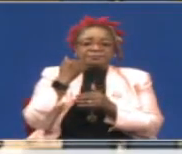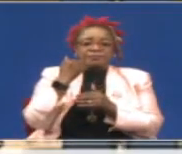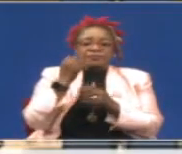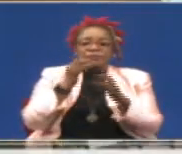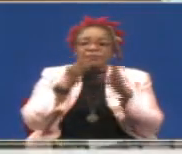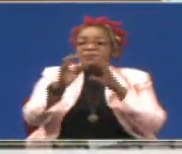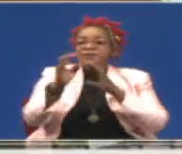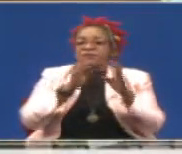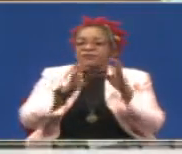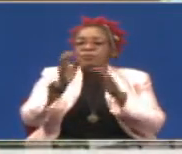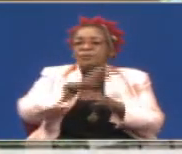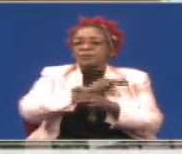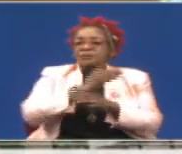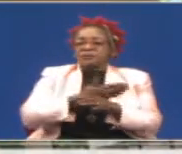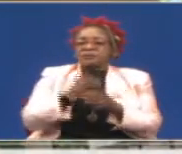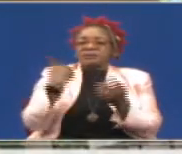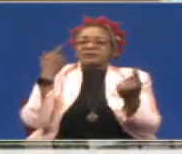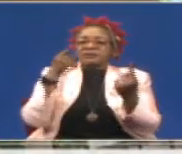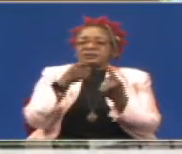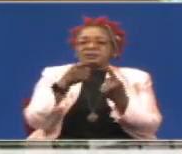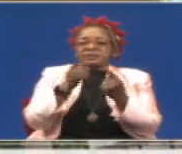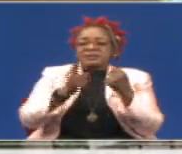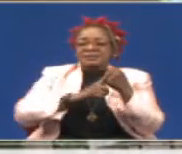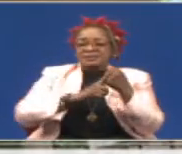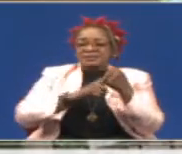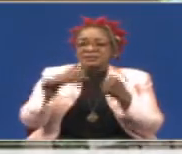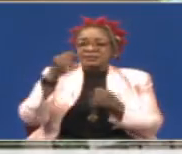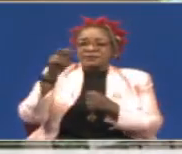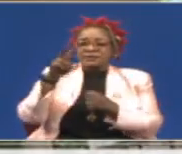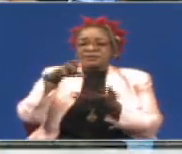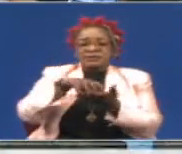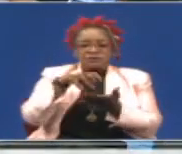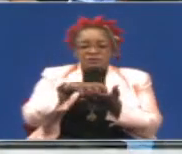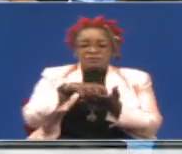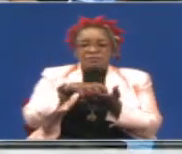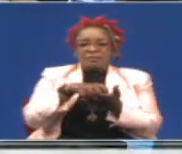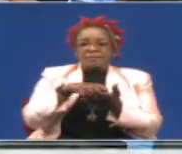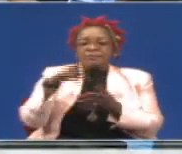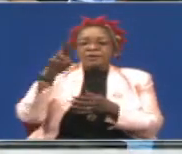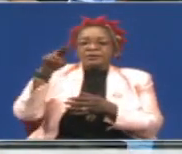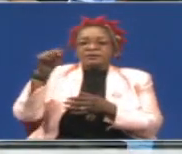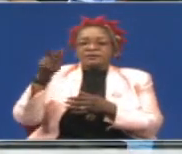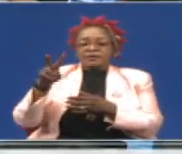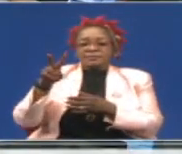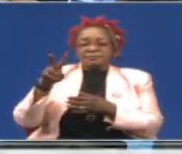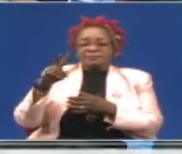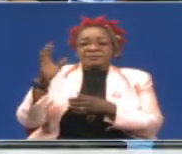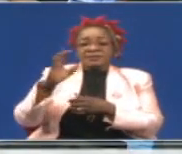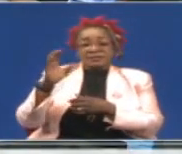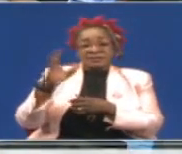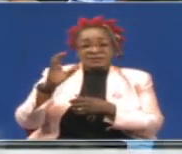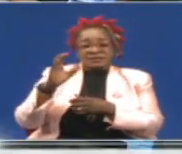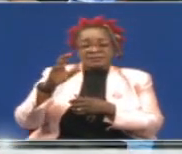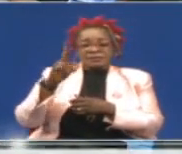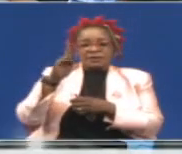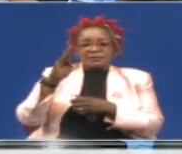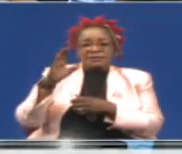Communication Authority had targeted 6 television stations, being NTV, Citizen,